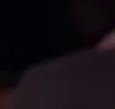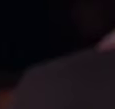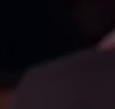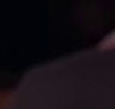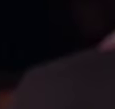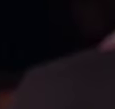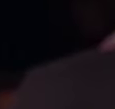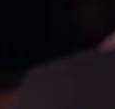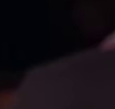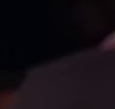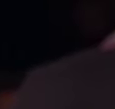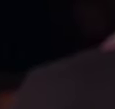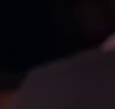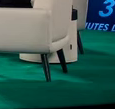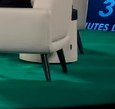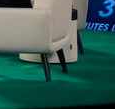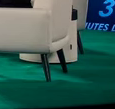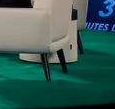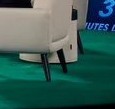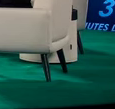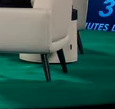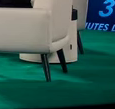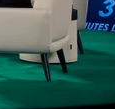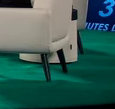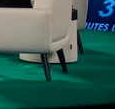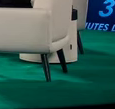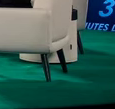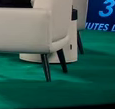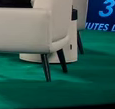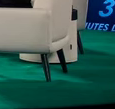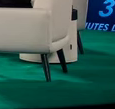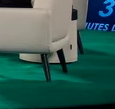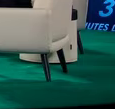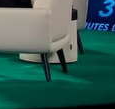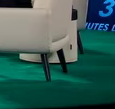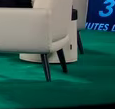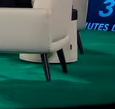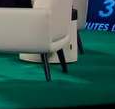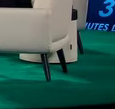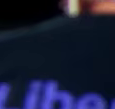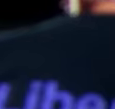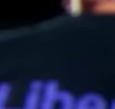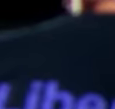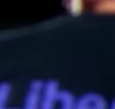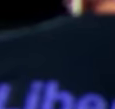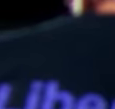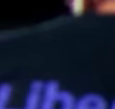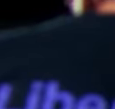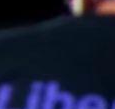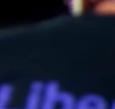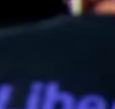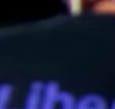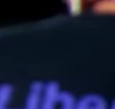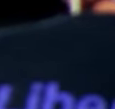multilateral response that is feminist, networked, and resourced. We need for this to